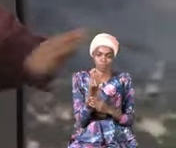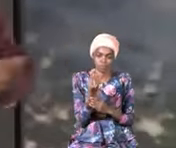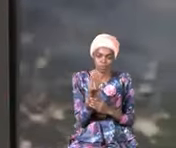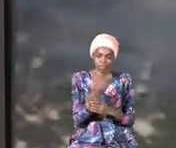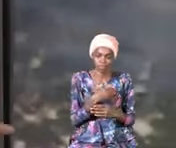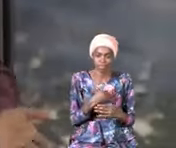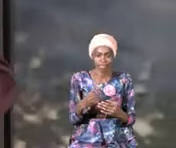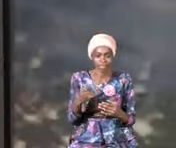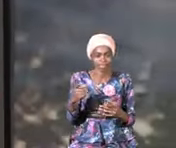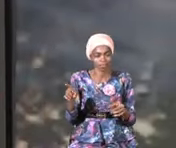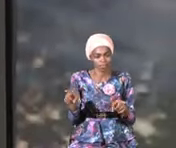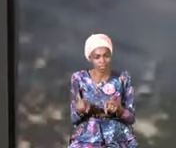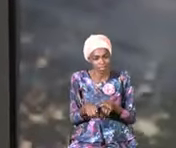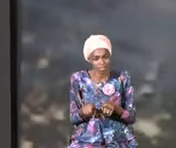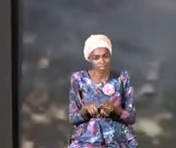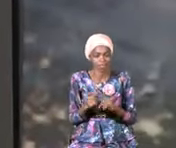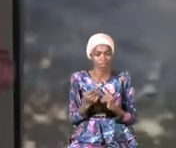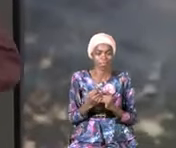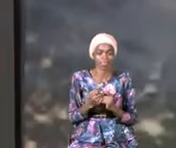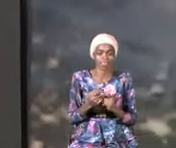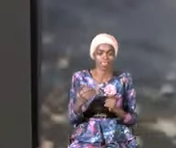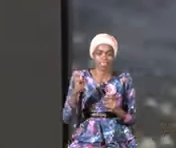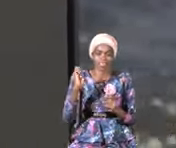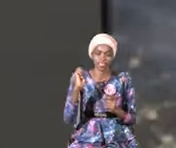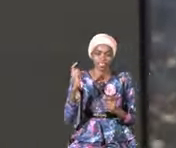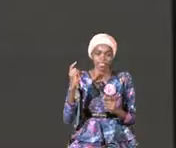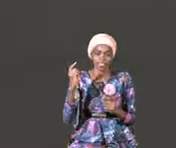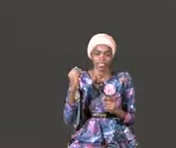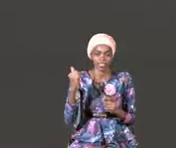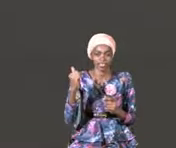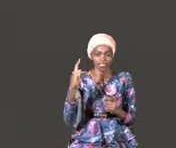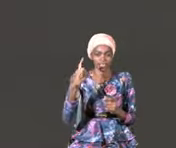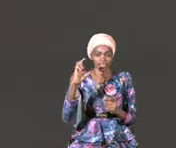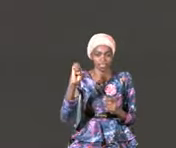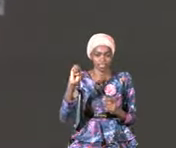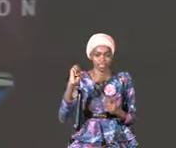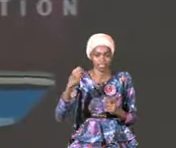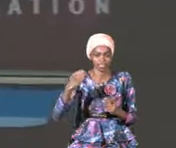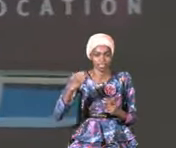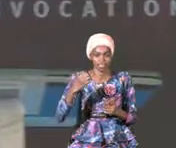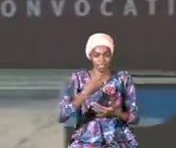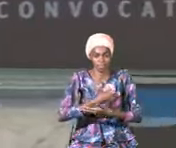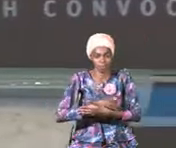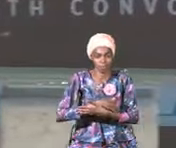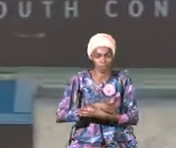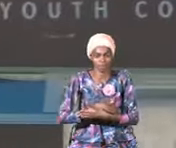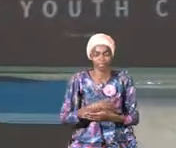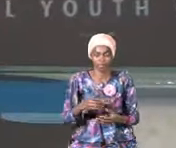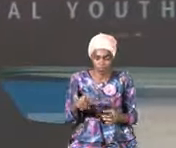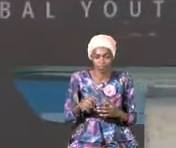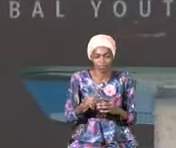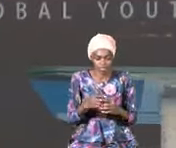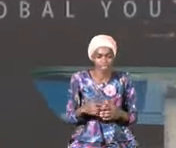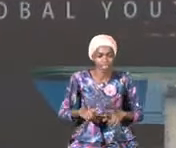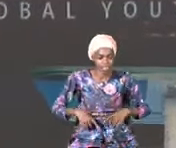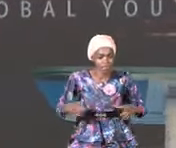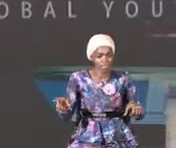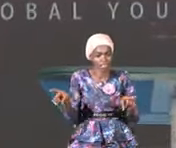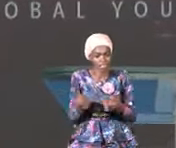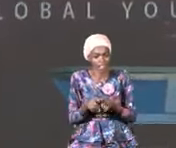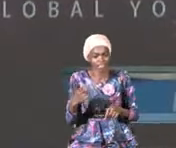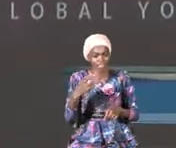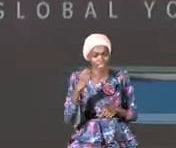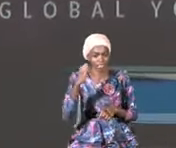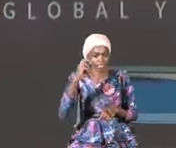to do, pick things on the ground. As they would fly a little above the ground, he too will fly